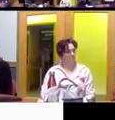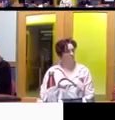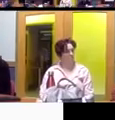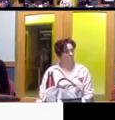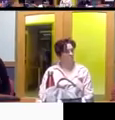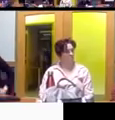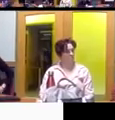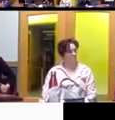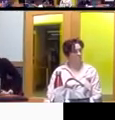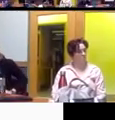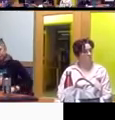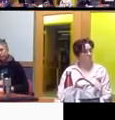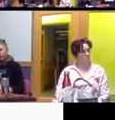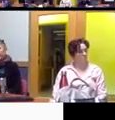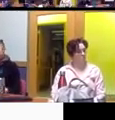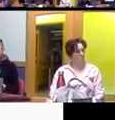Yeah.